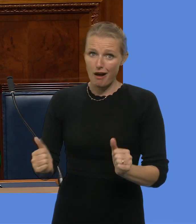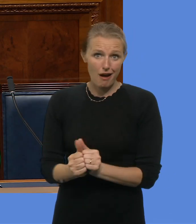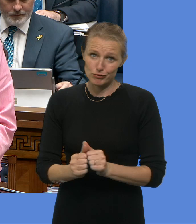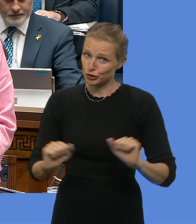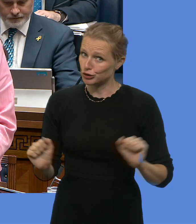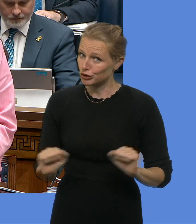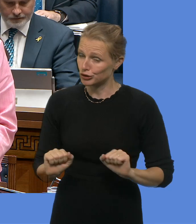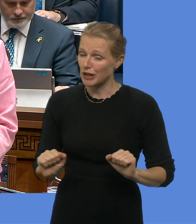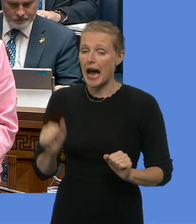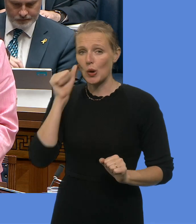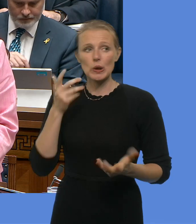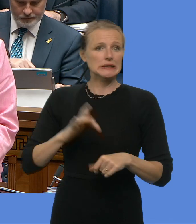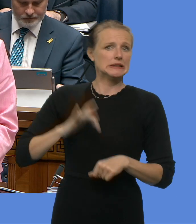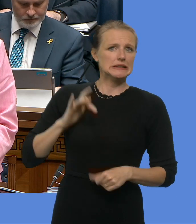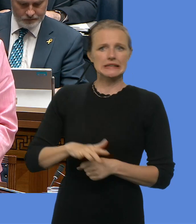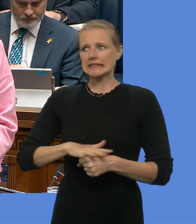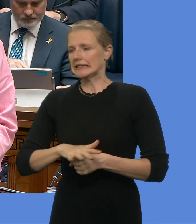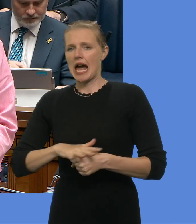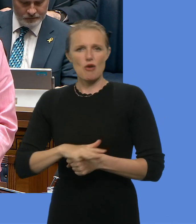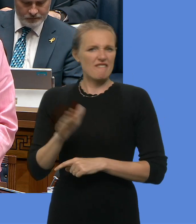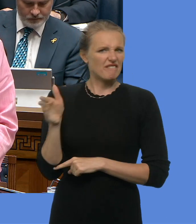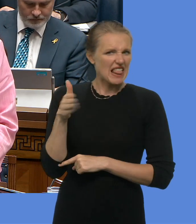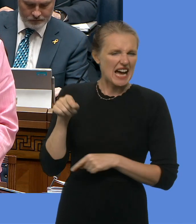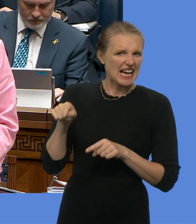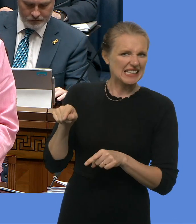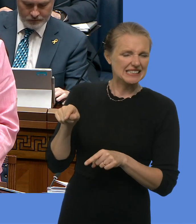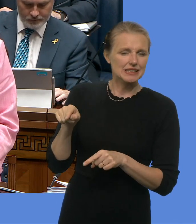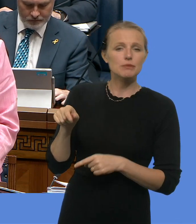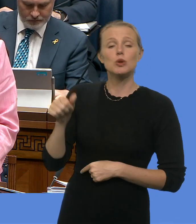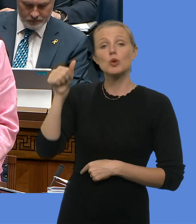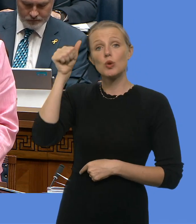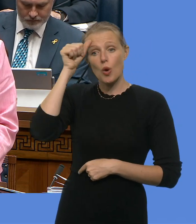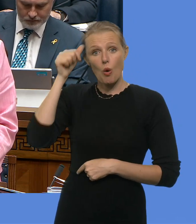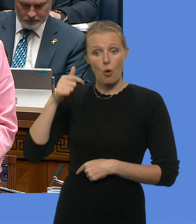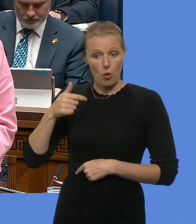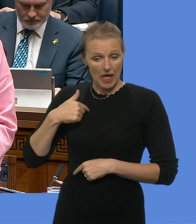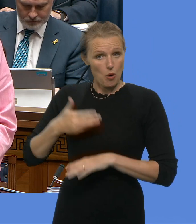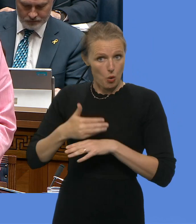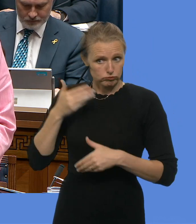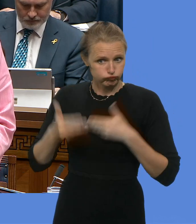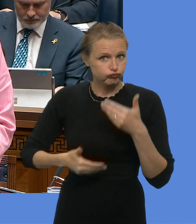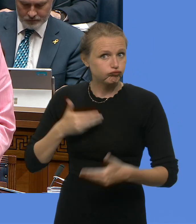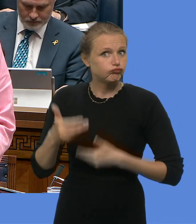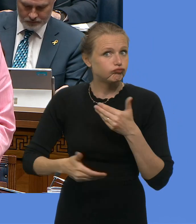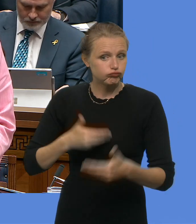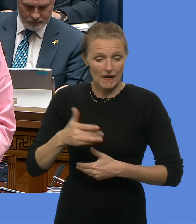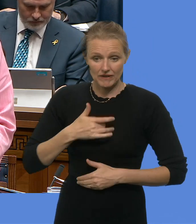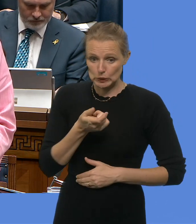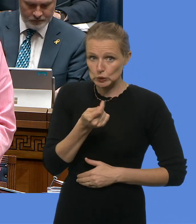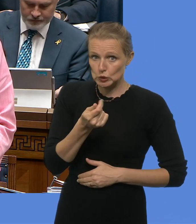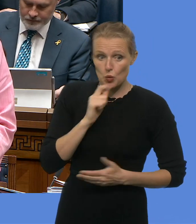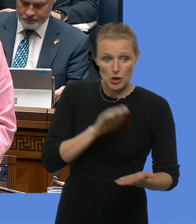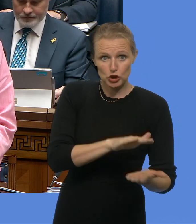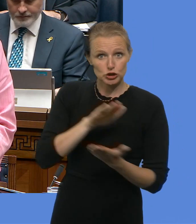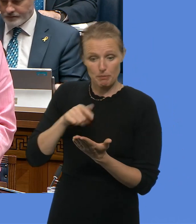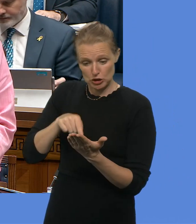we are aware that the officials' advice is at a very advanced stage, and we are anticipating getting that in the very next short while, and we will work